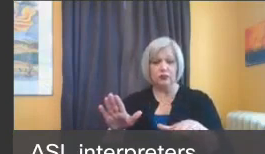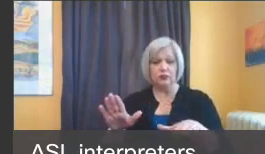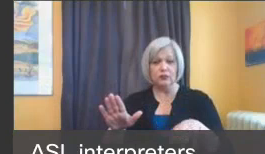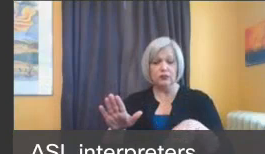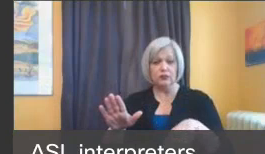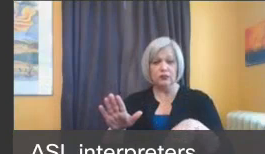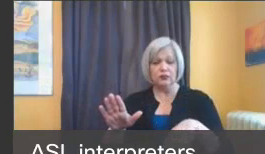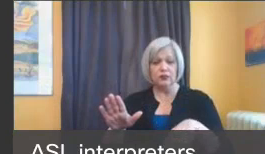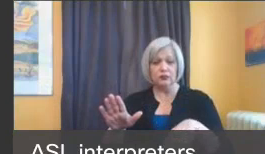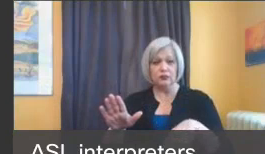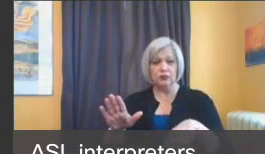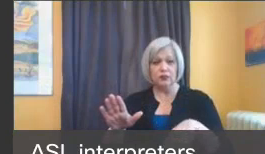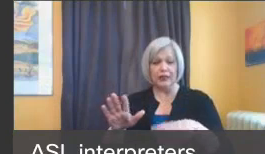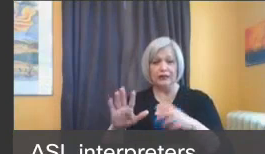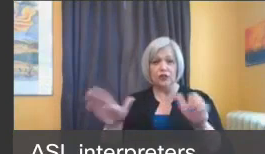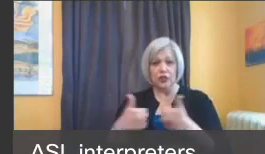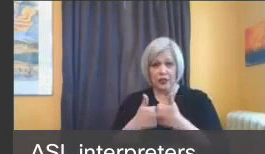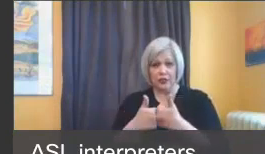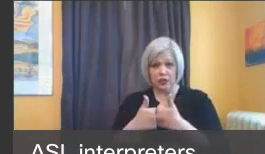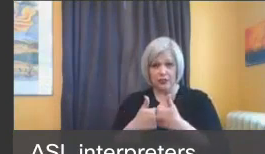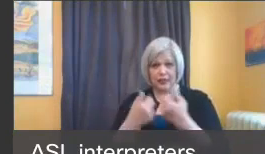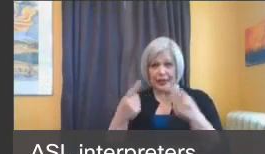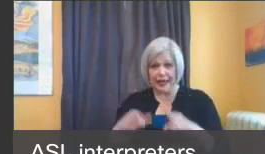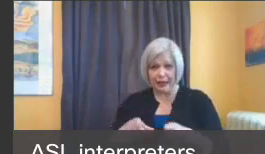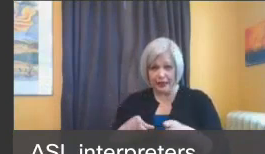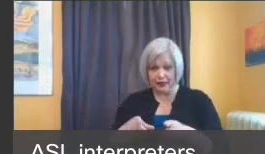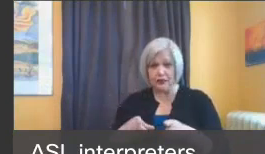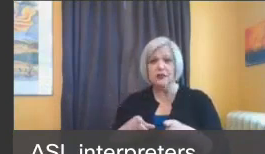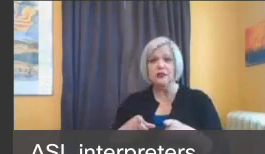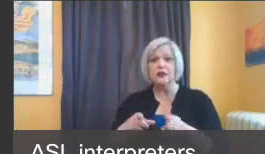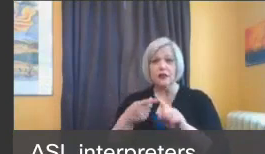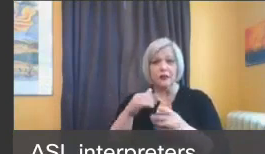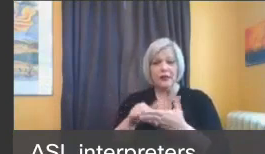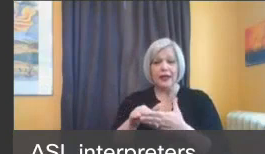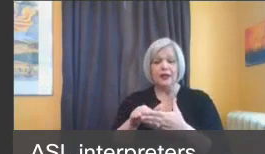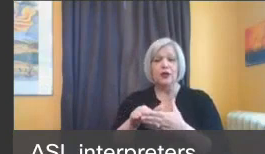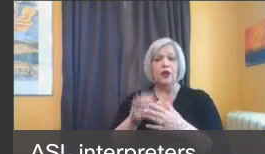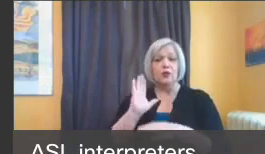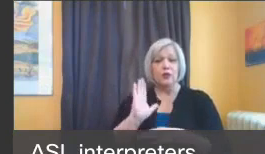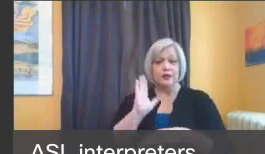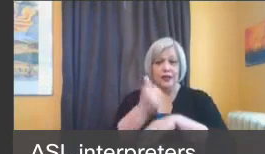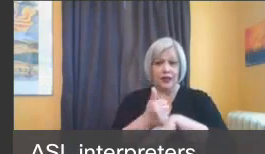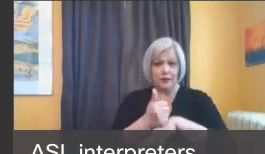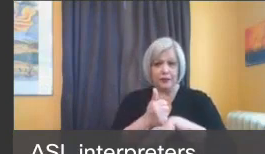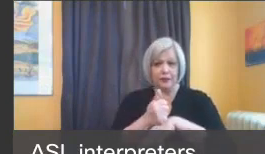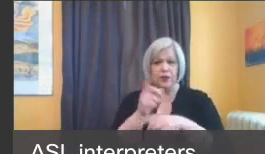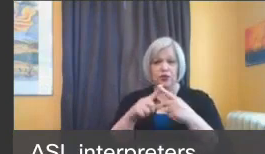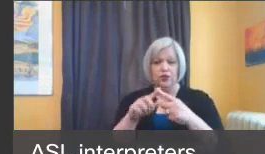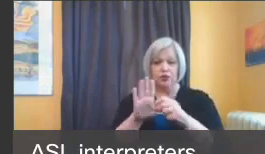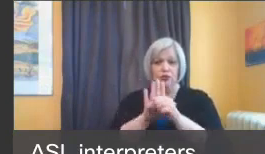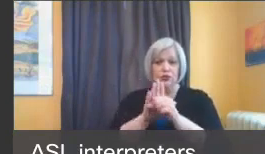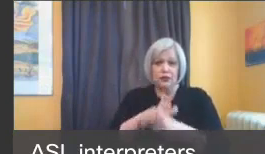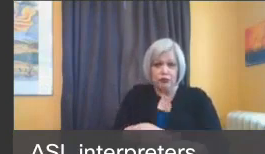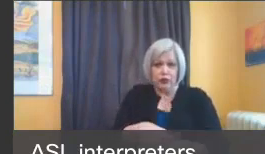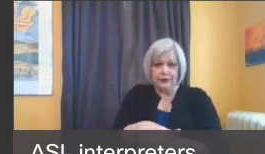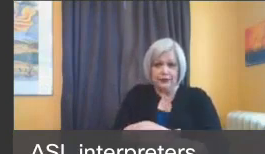difficulties that came from that were designed to suppress the voting rights